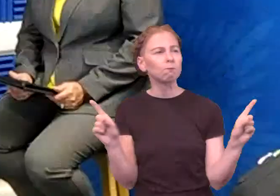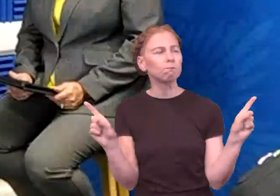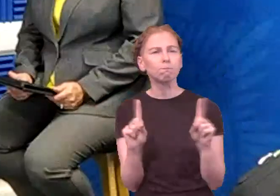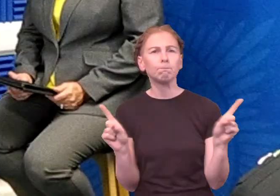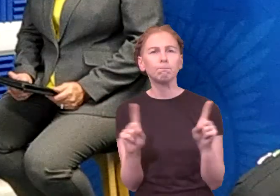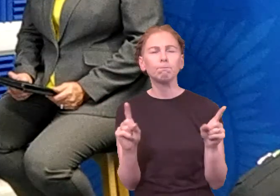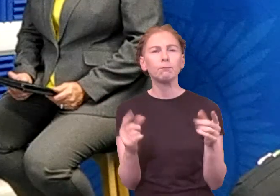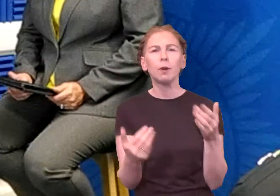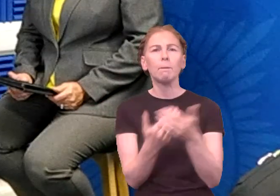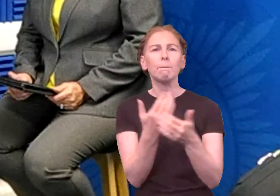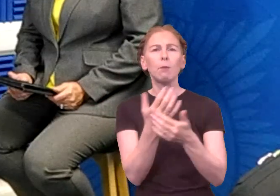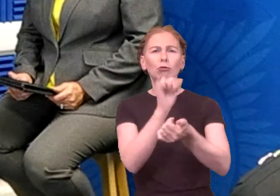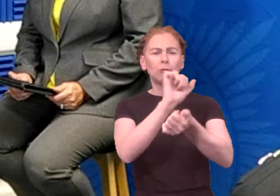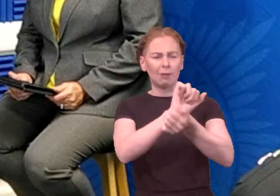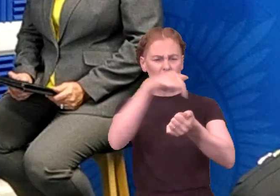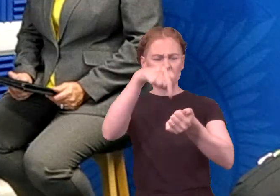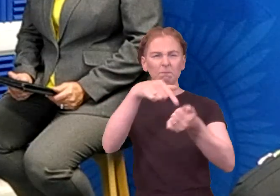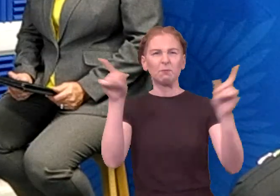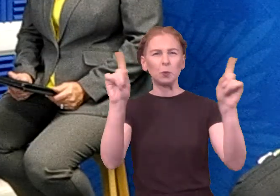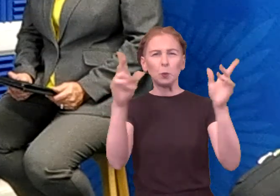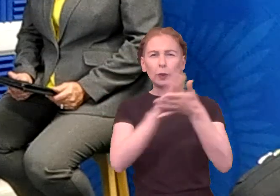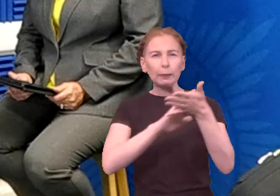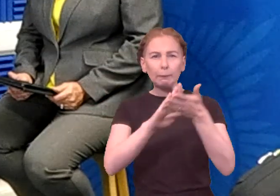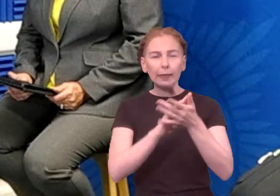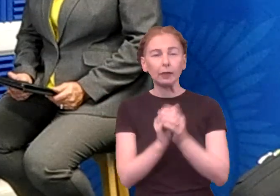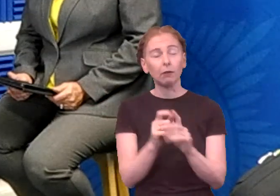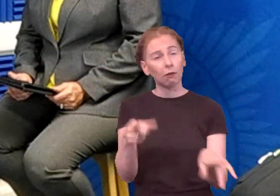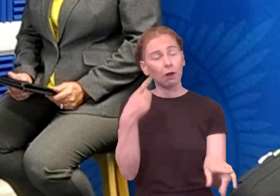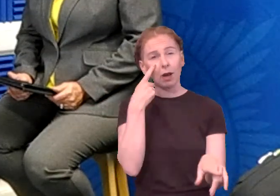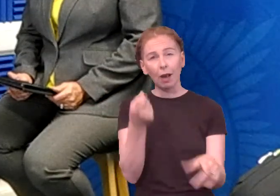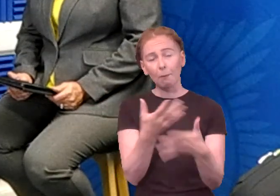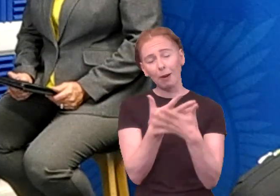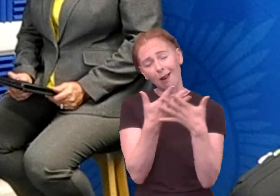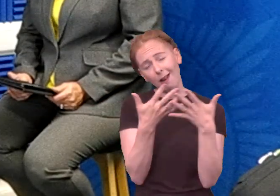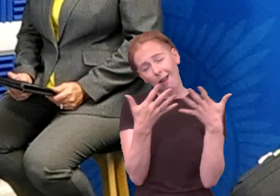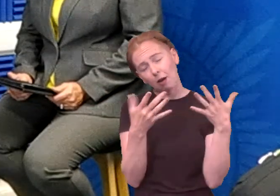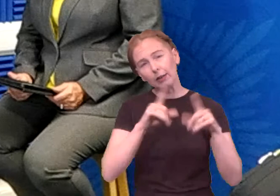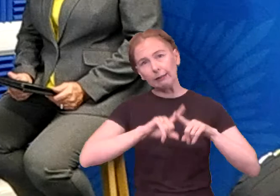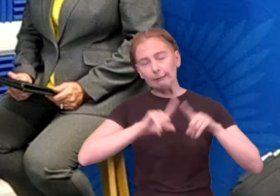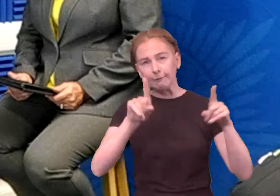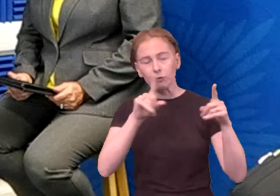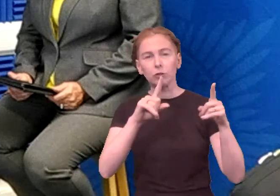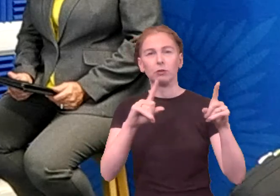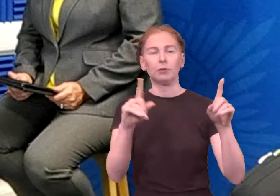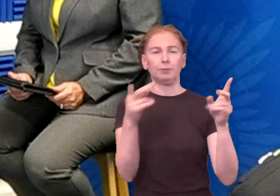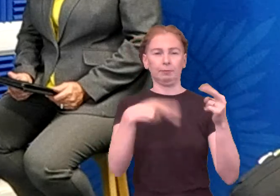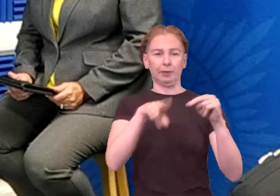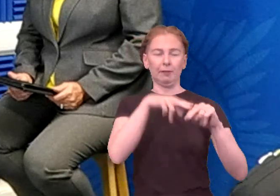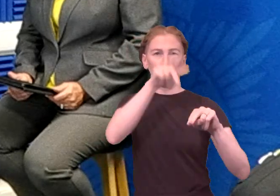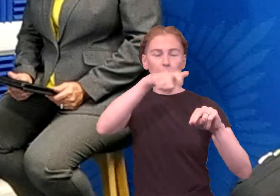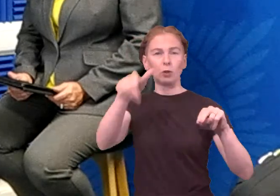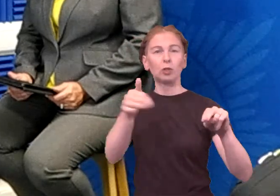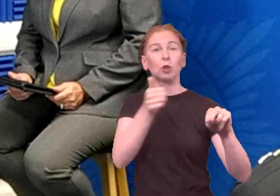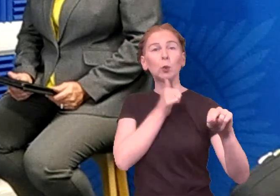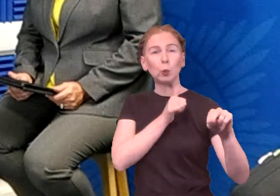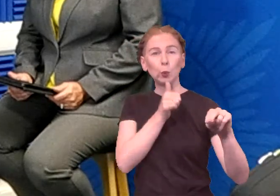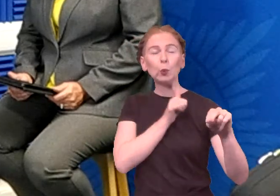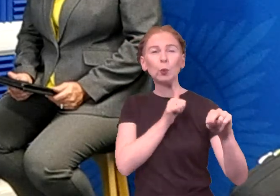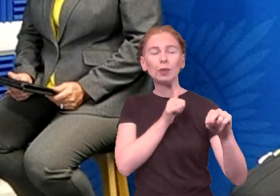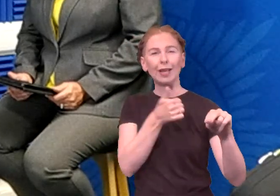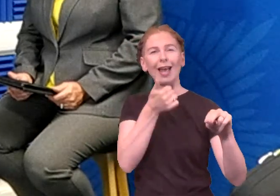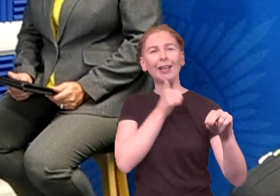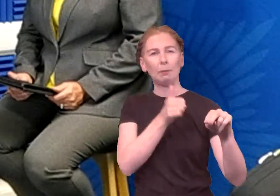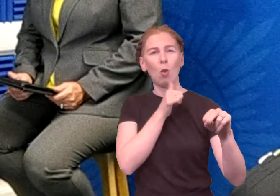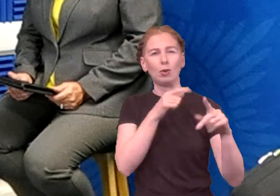slavery. Now this could be a whole range of exploitative practices whereby a person is forcibly or coercively